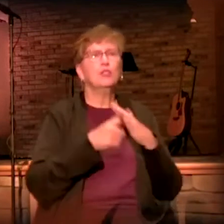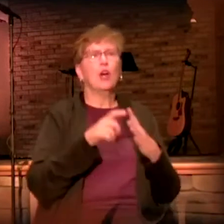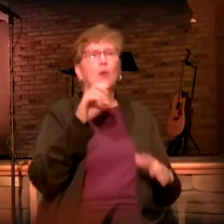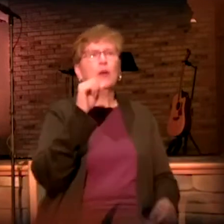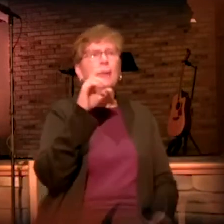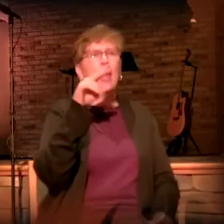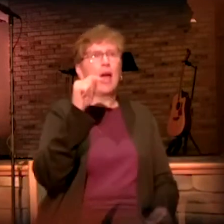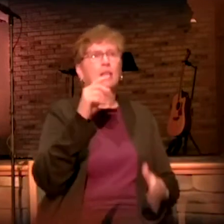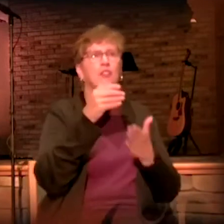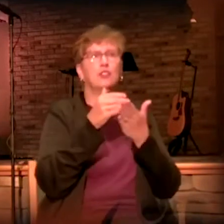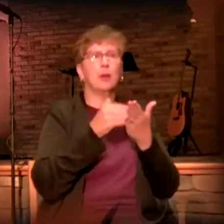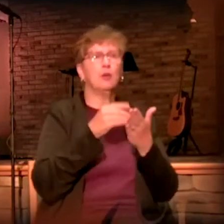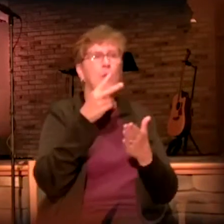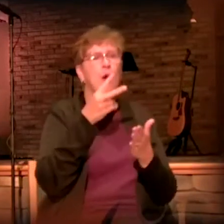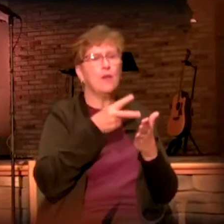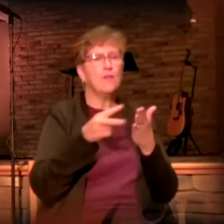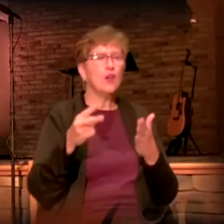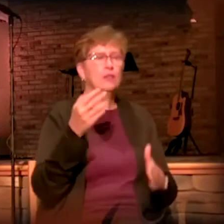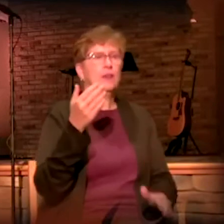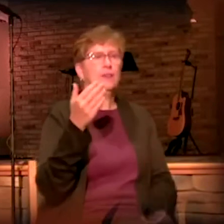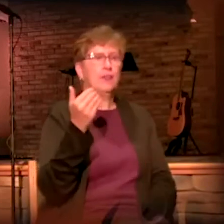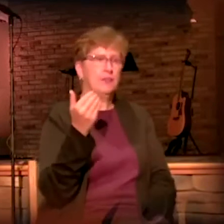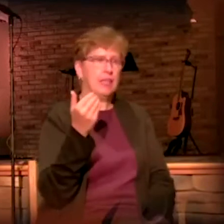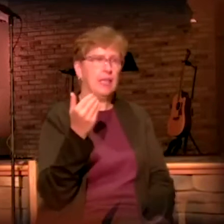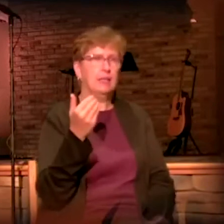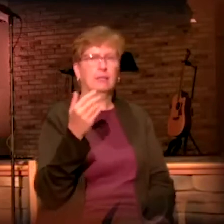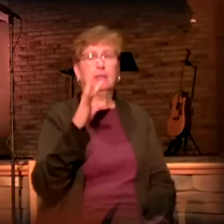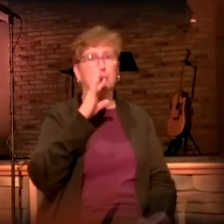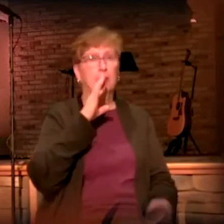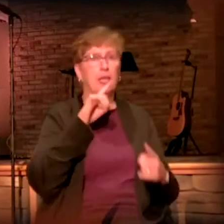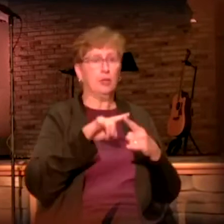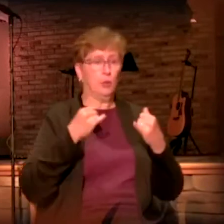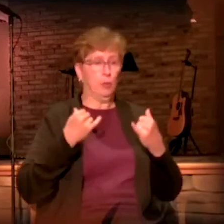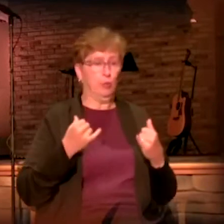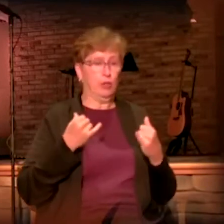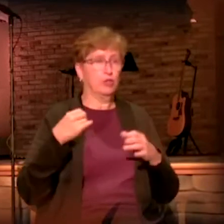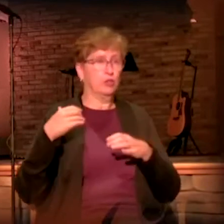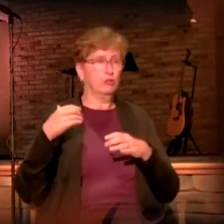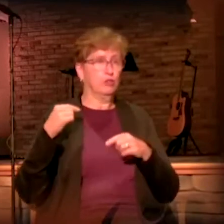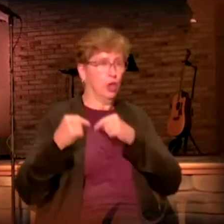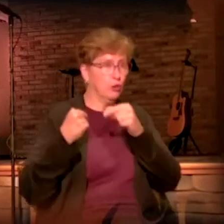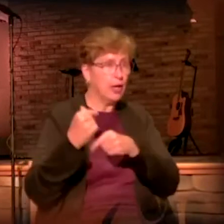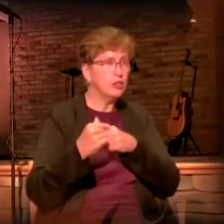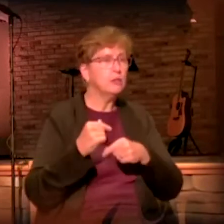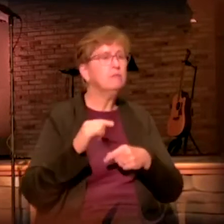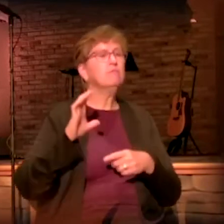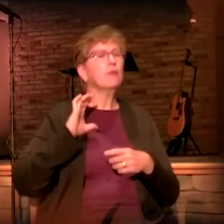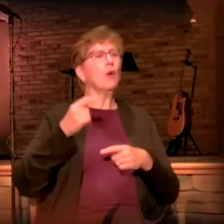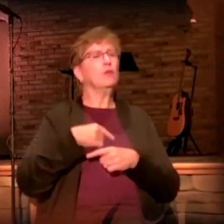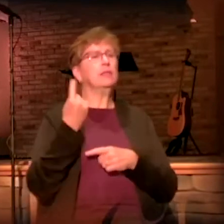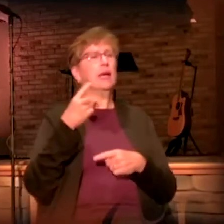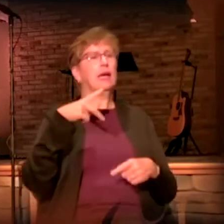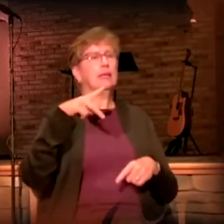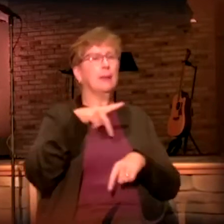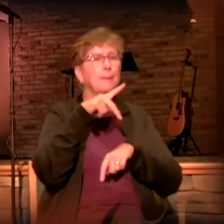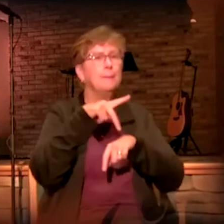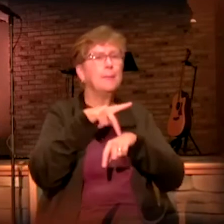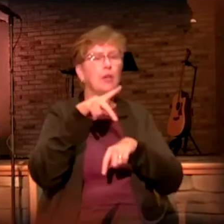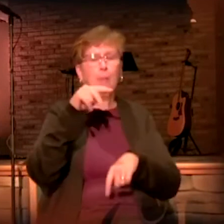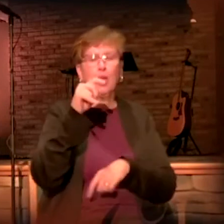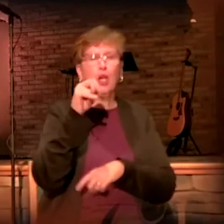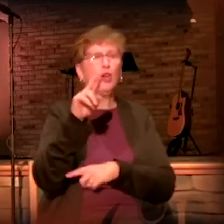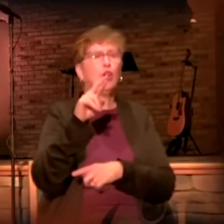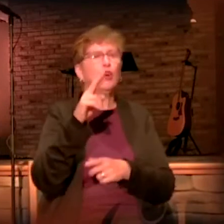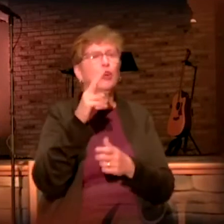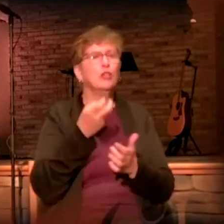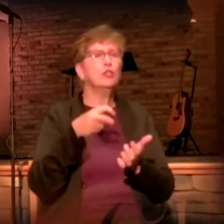1, verse 15. This is God speaking to this present generation. The verse says, "In those days, Peter stood up among